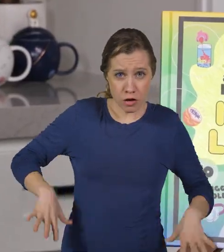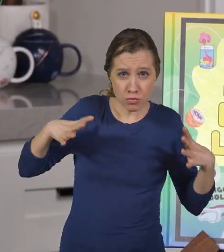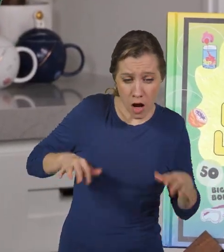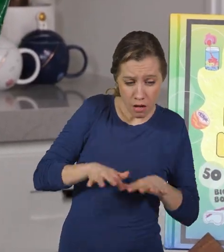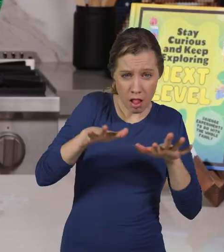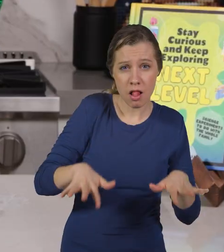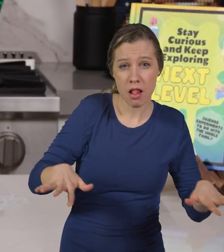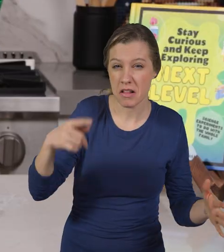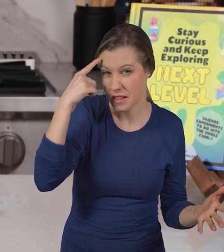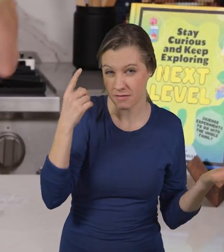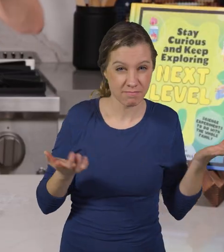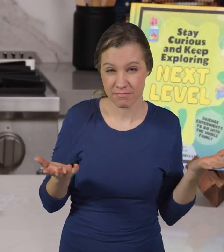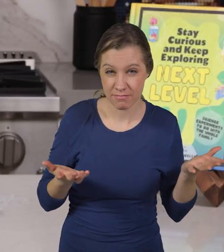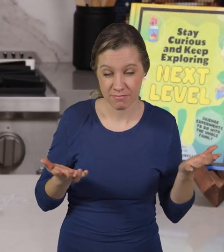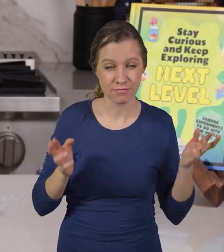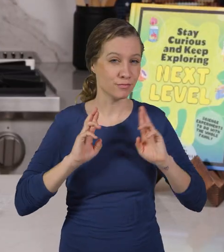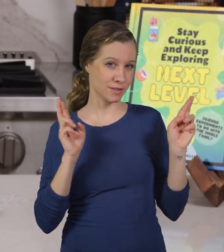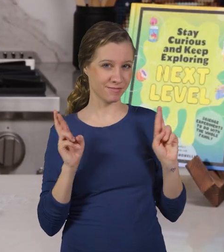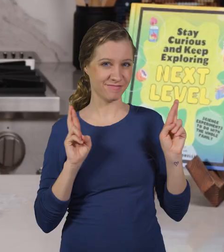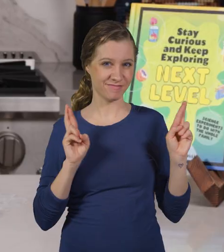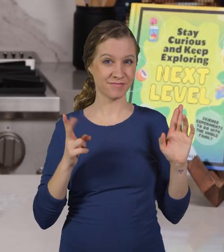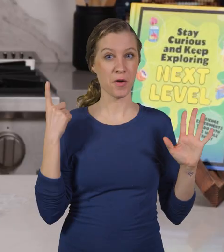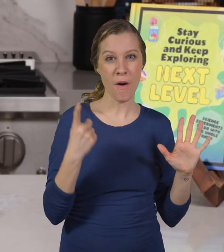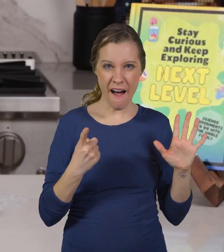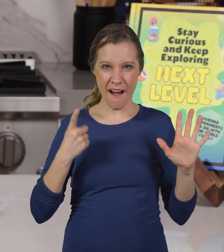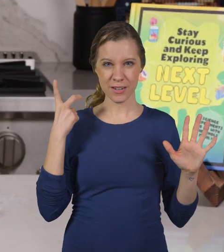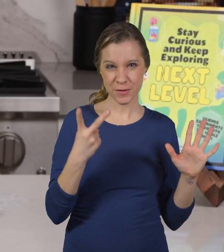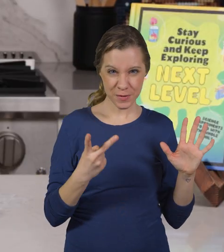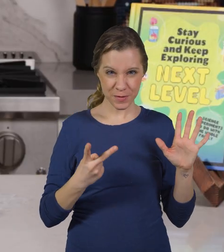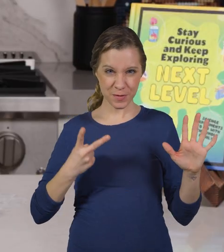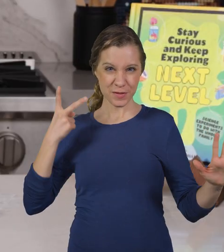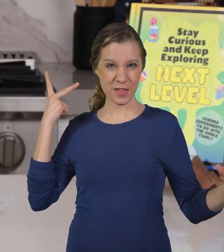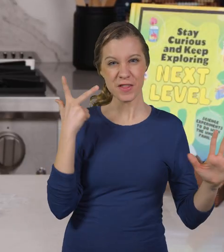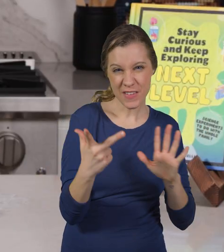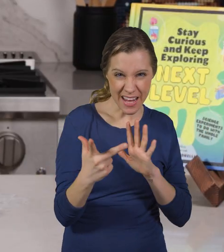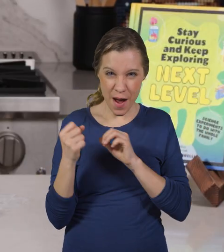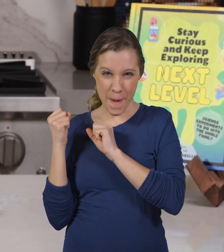mess up my dress and this table? What do you think? You ready?